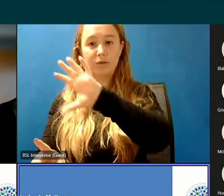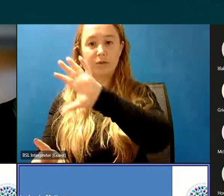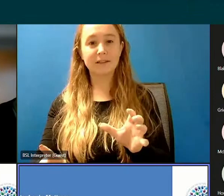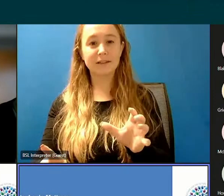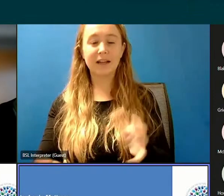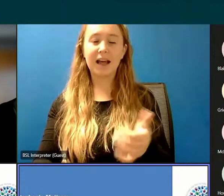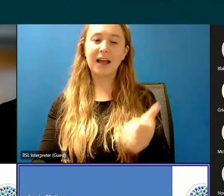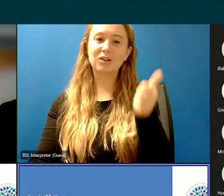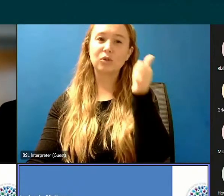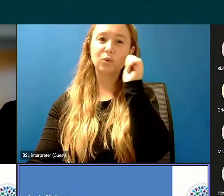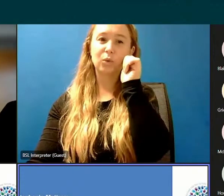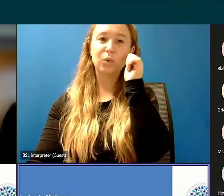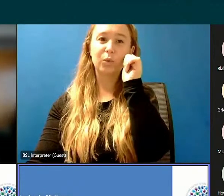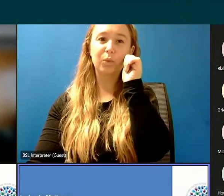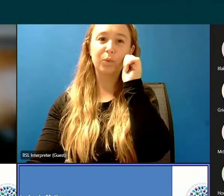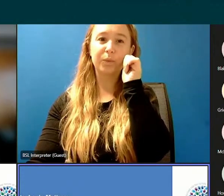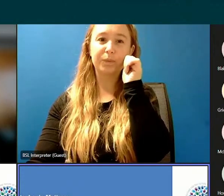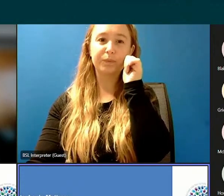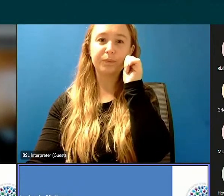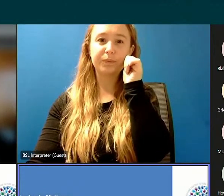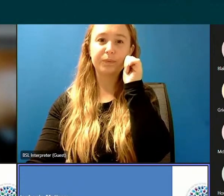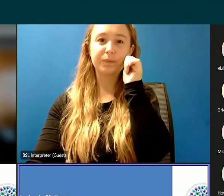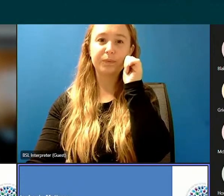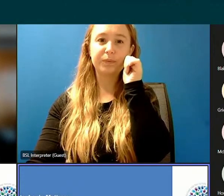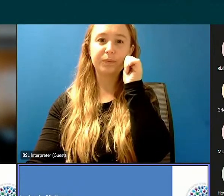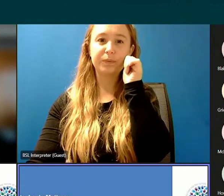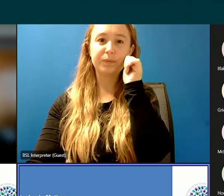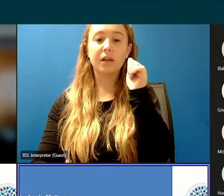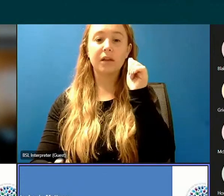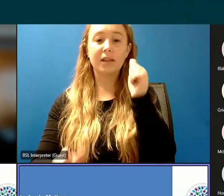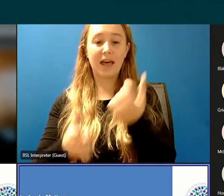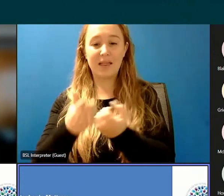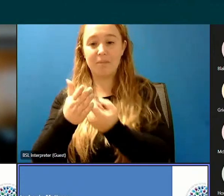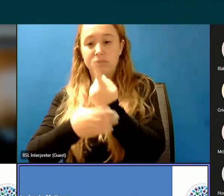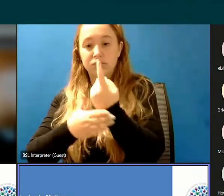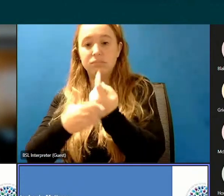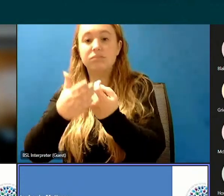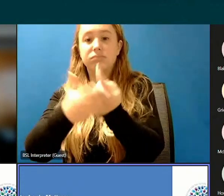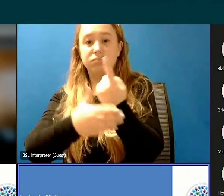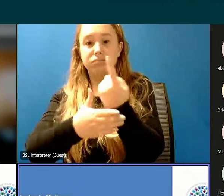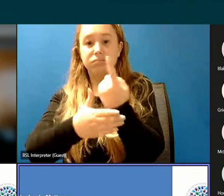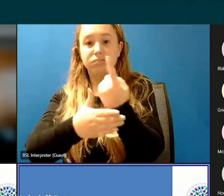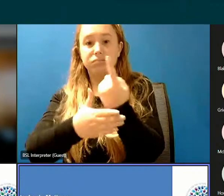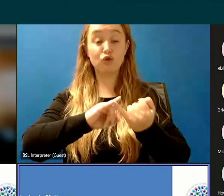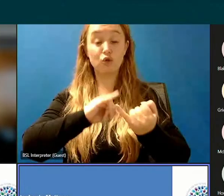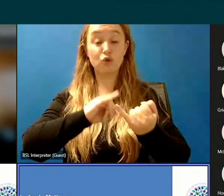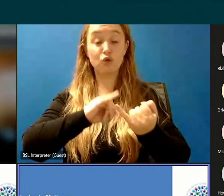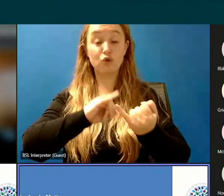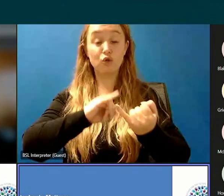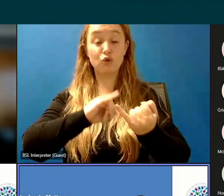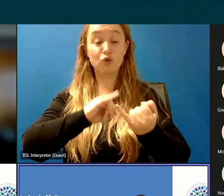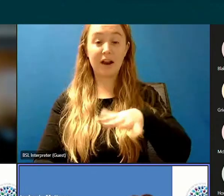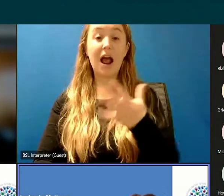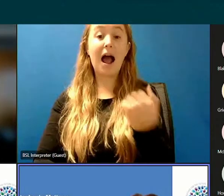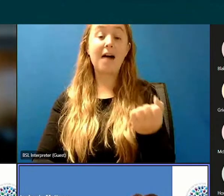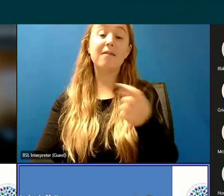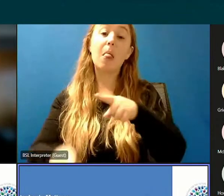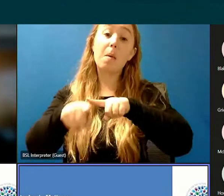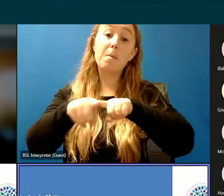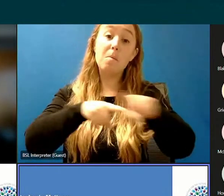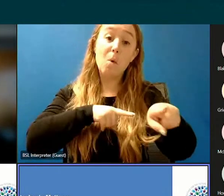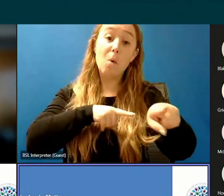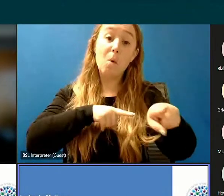appreciate, obviously, they're sporadic in their nature. So Stewartry actually has the most care